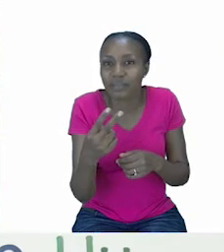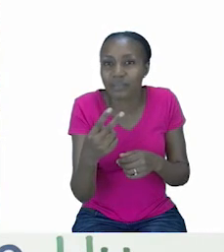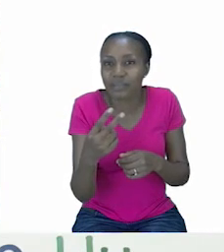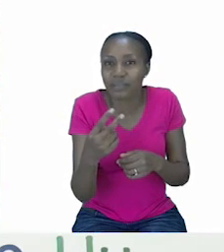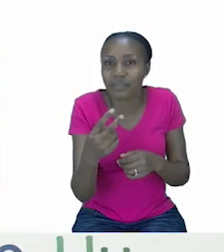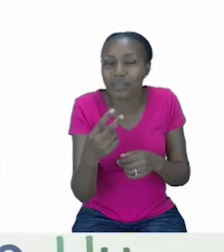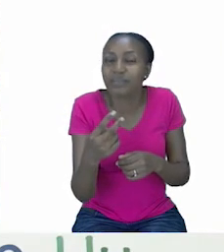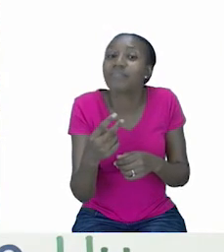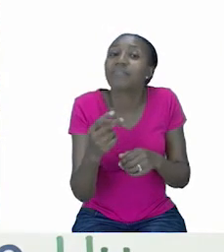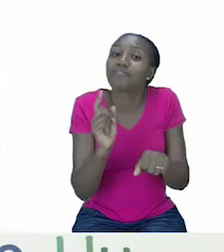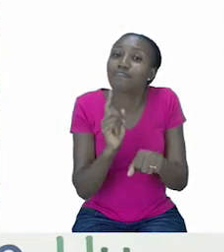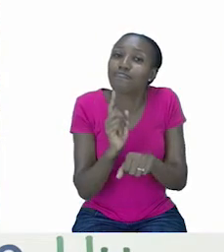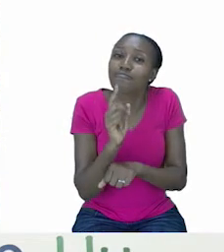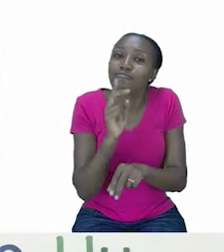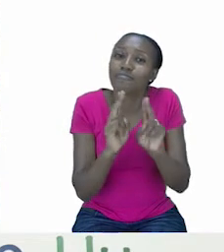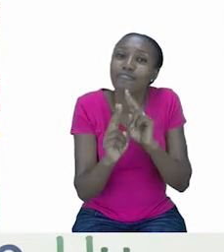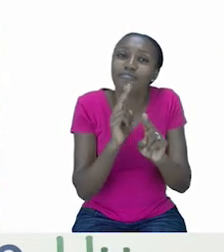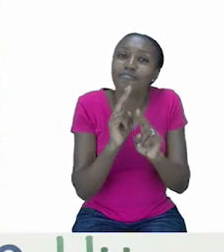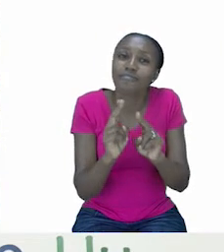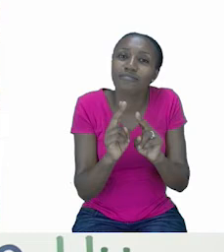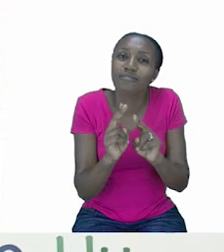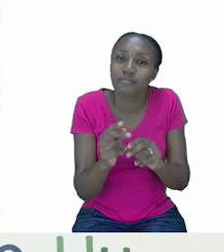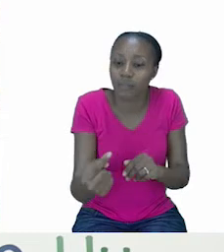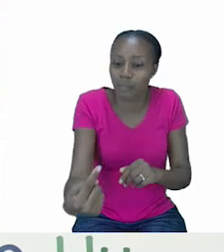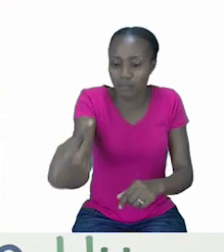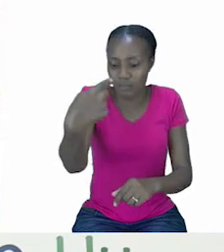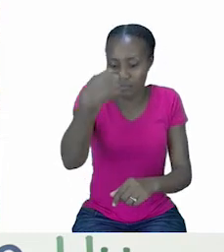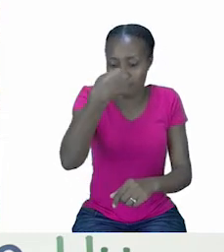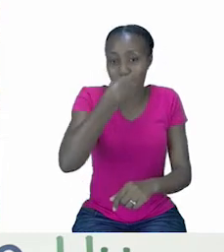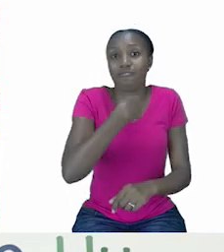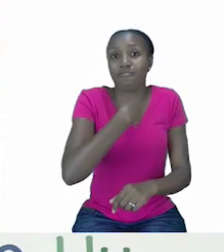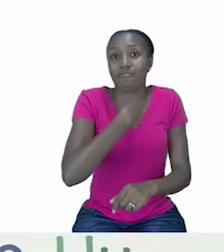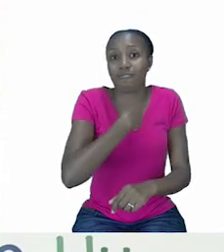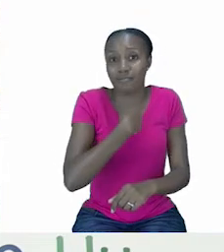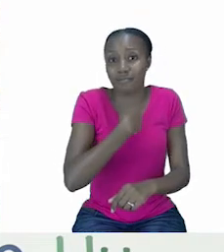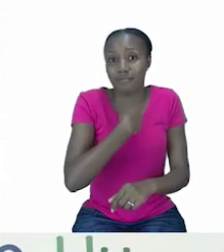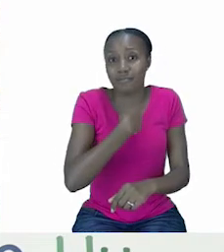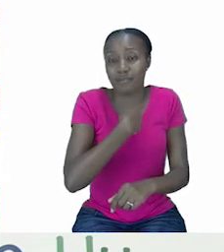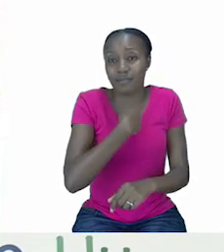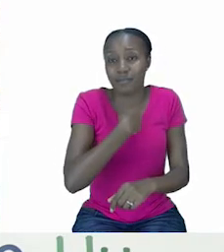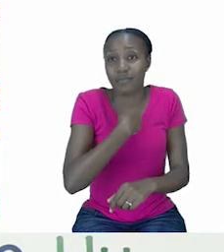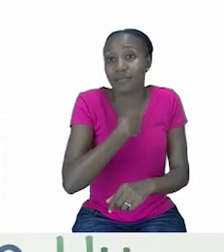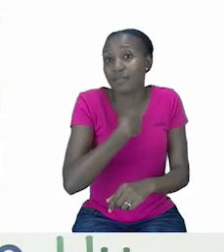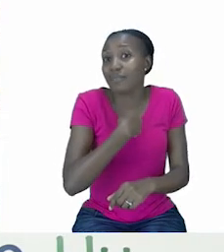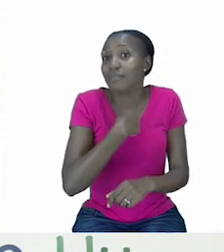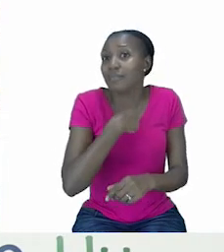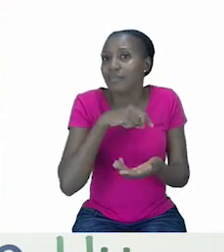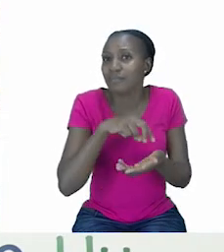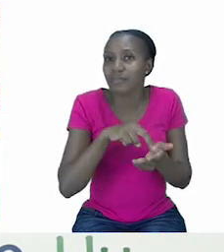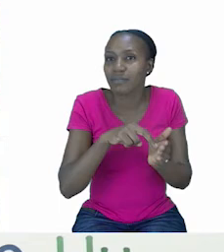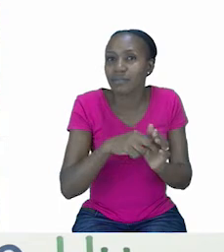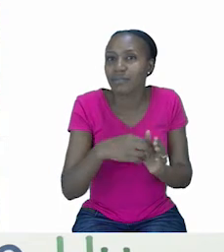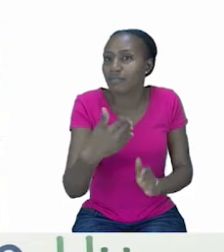we talked about was when you point to yourself. Point to yourself, and we